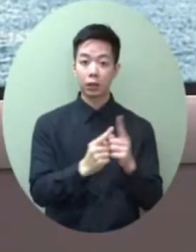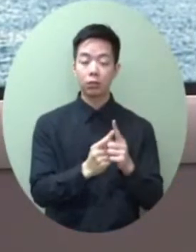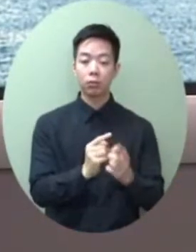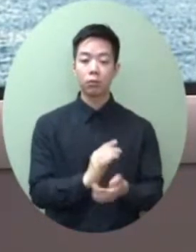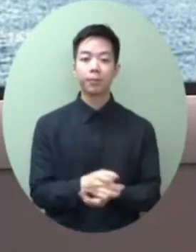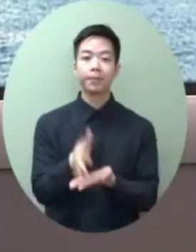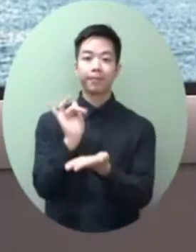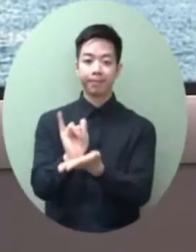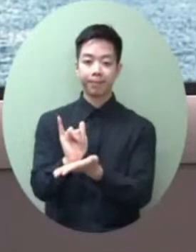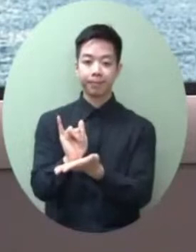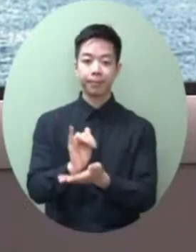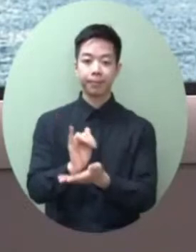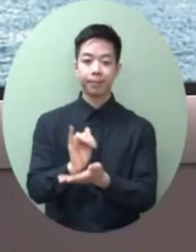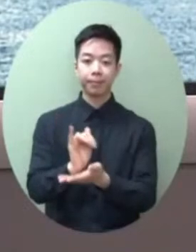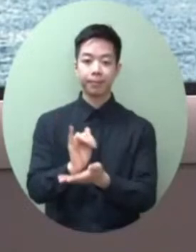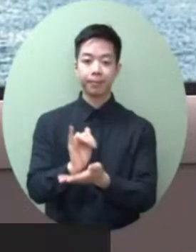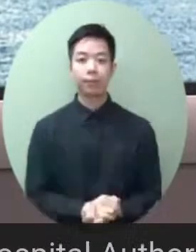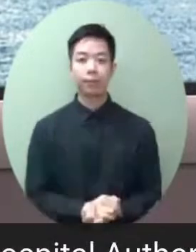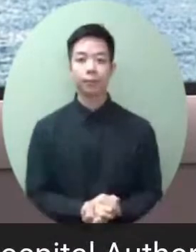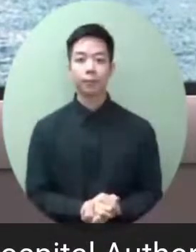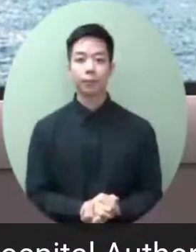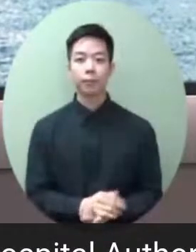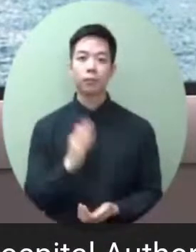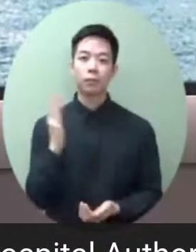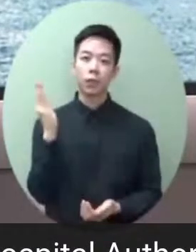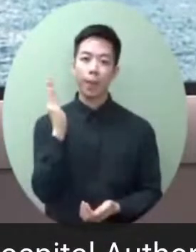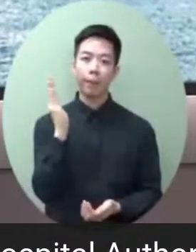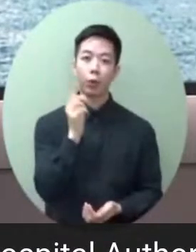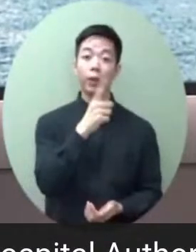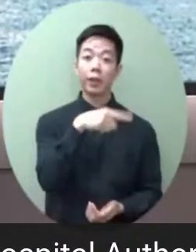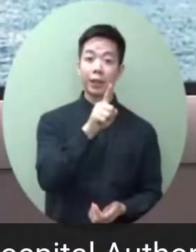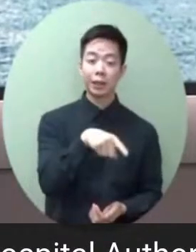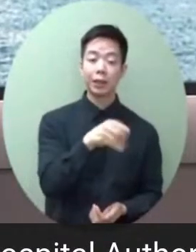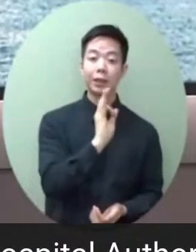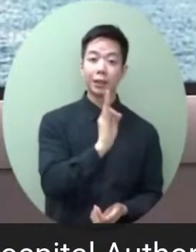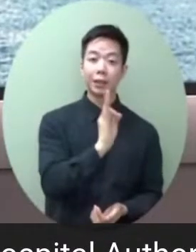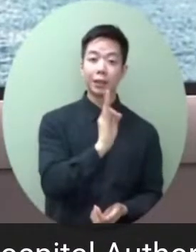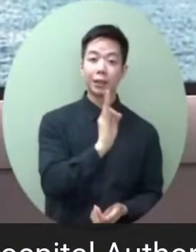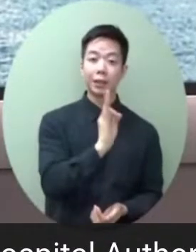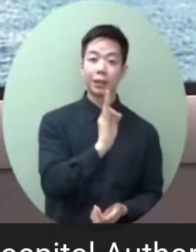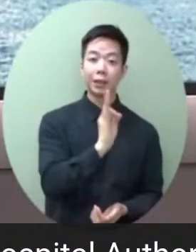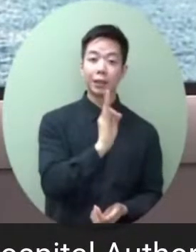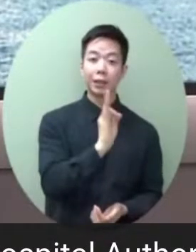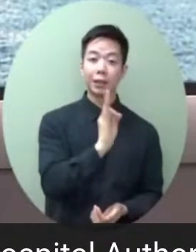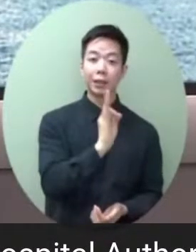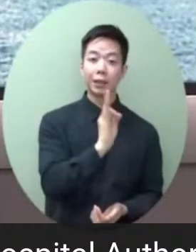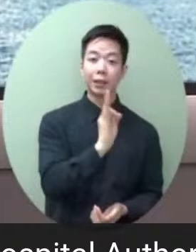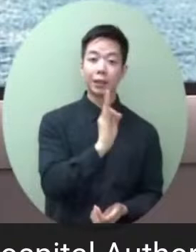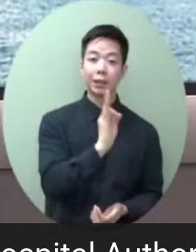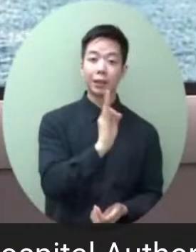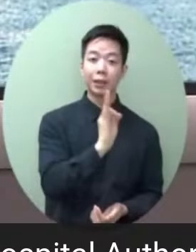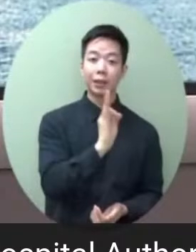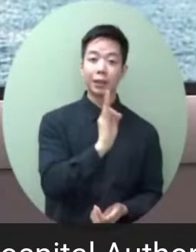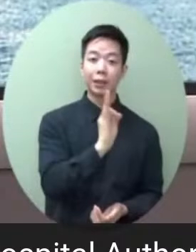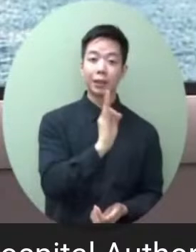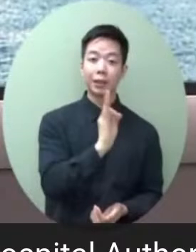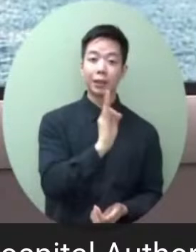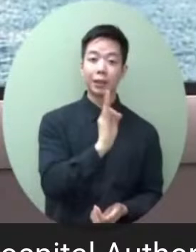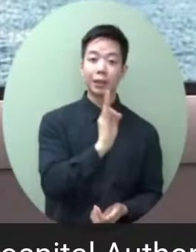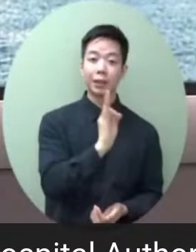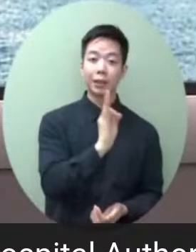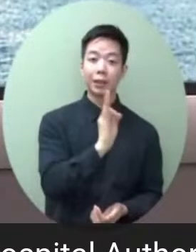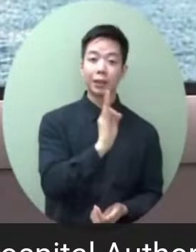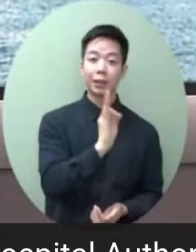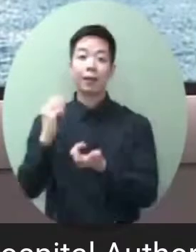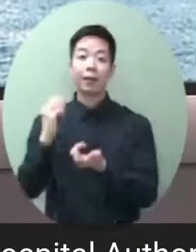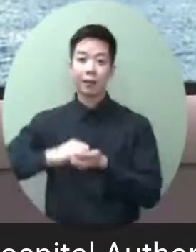3,400 confirmed cases receiving treatment. About 1,300 of those in public hospital, and 2,100